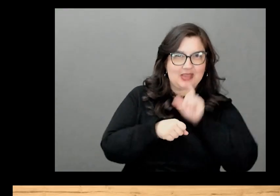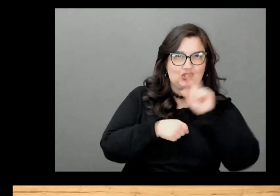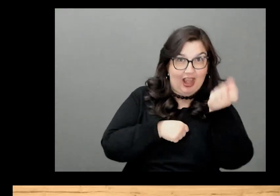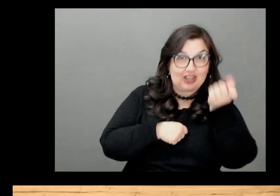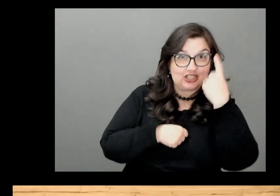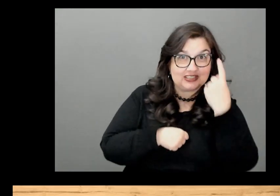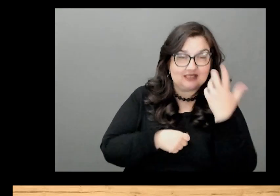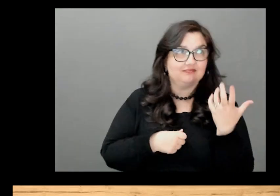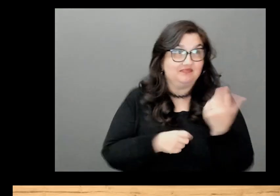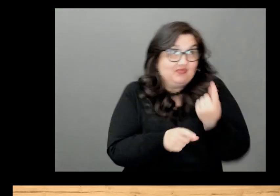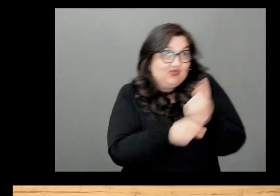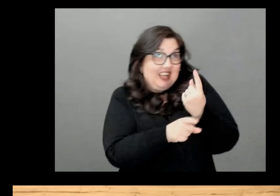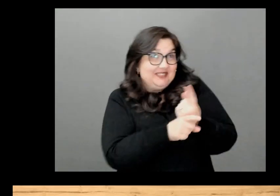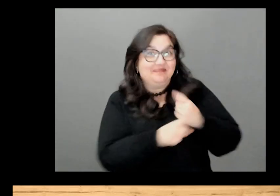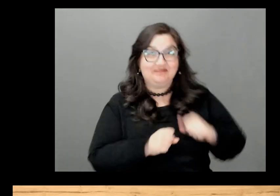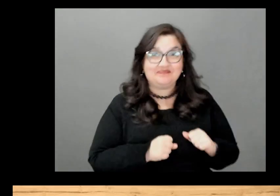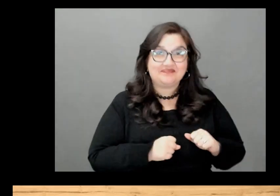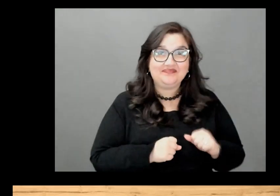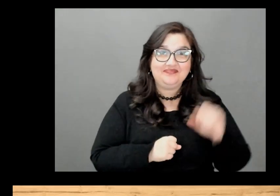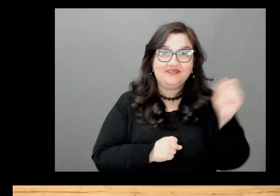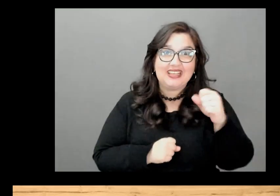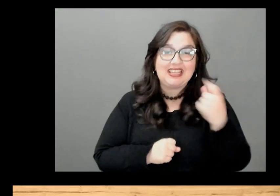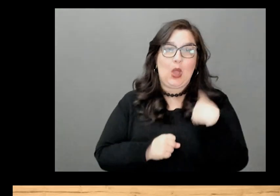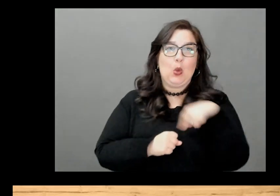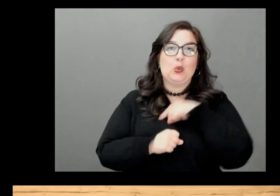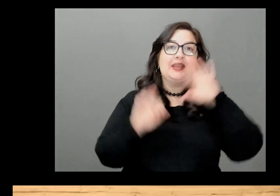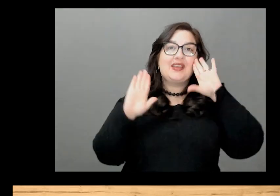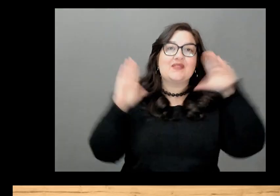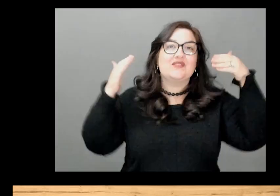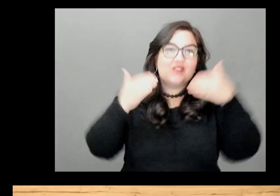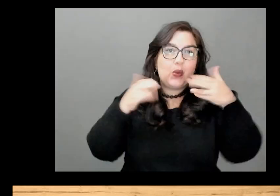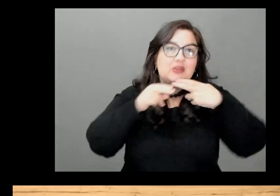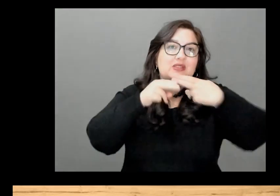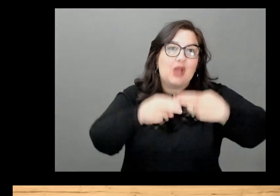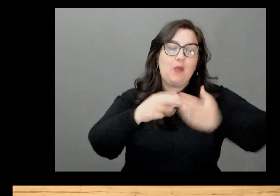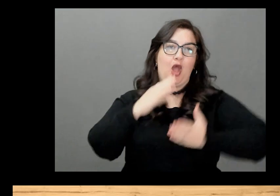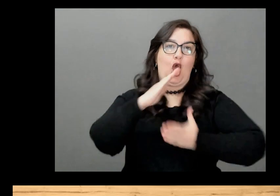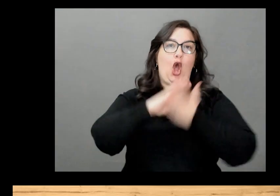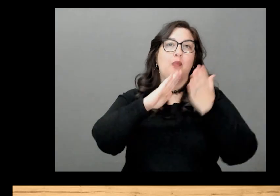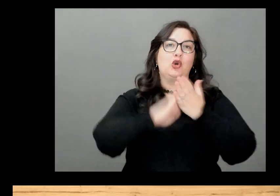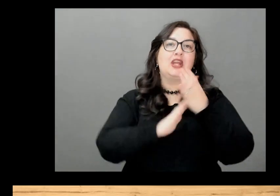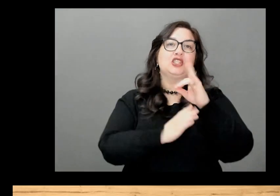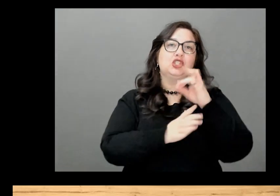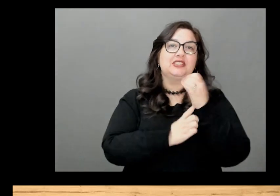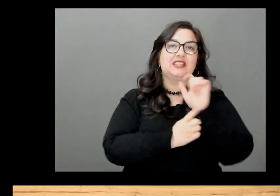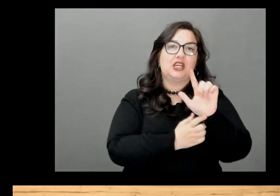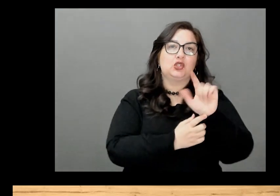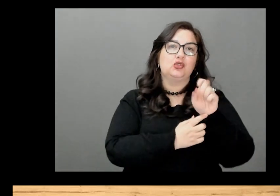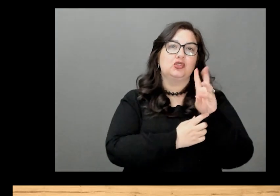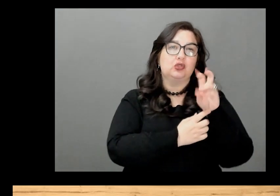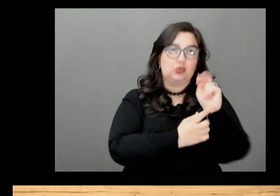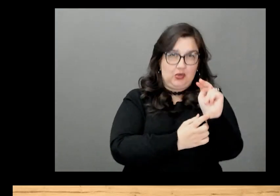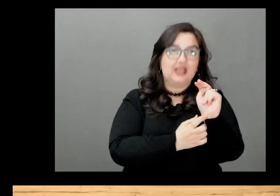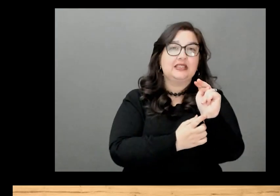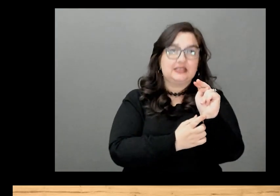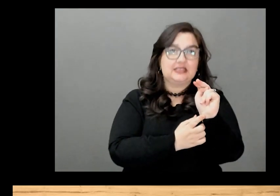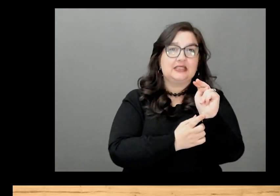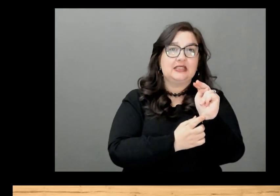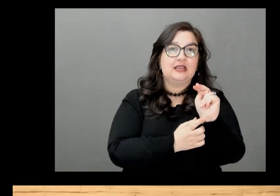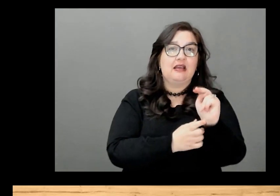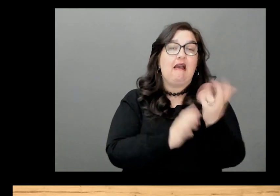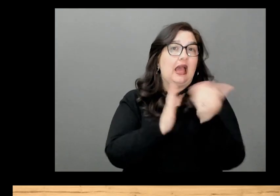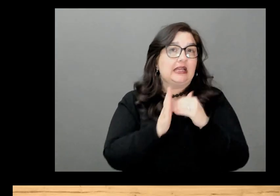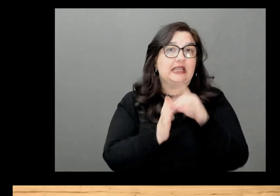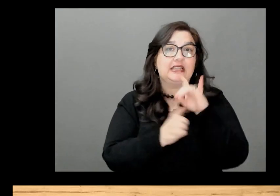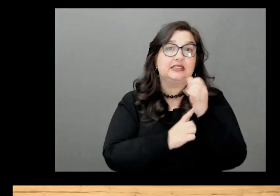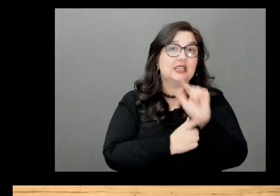Yeah, that's right. We've focused on what we call operational digital twins. As I mentioned, digital twins can be an all